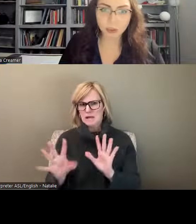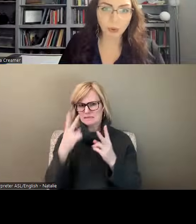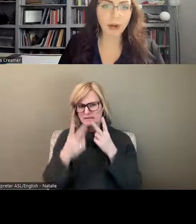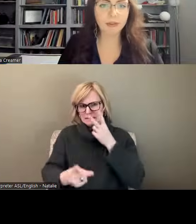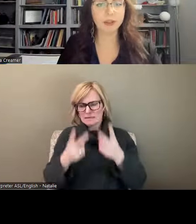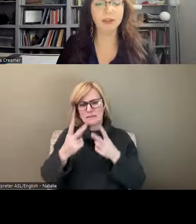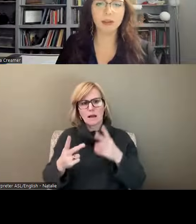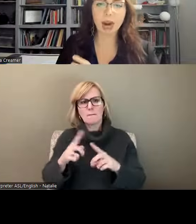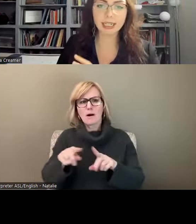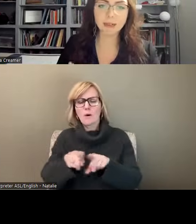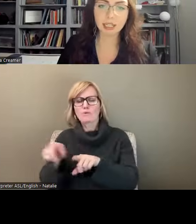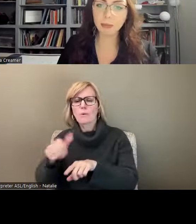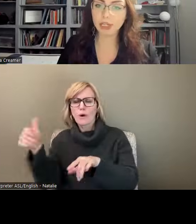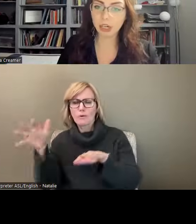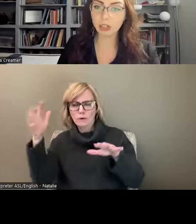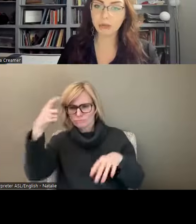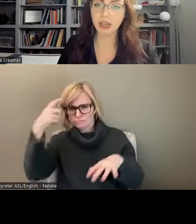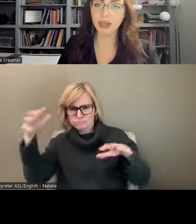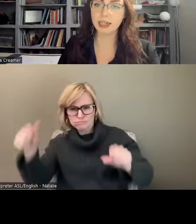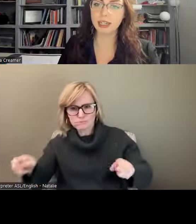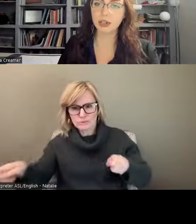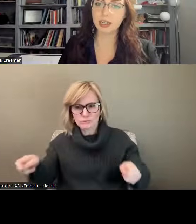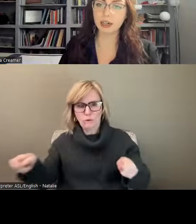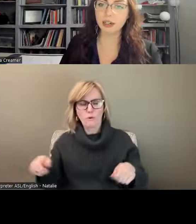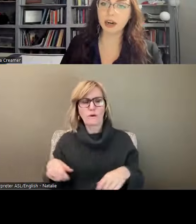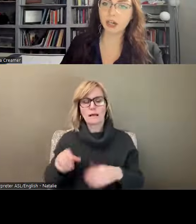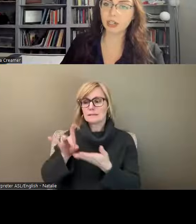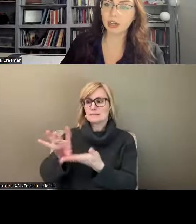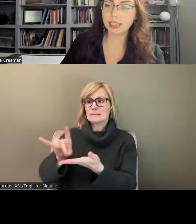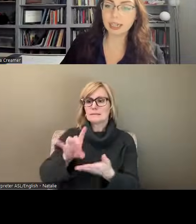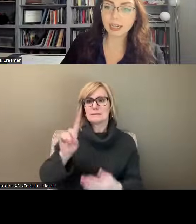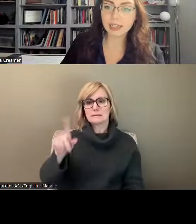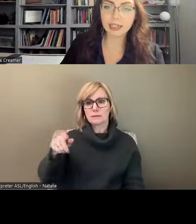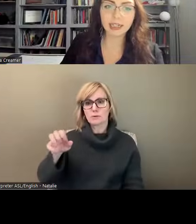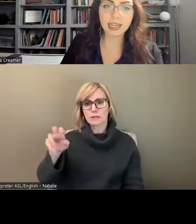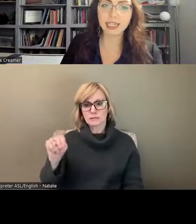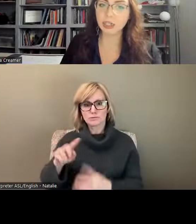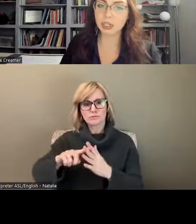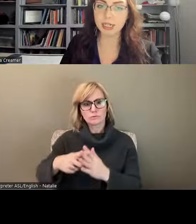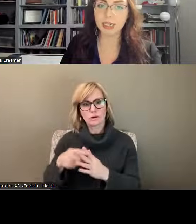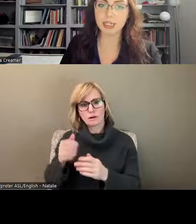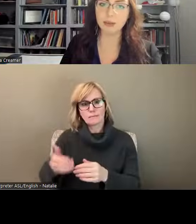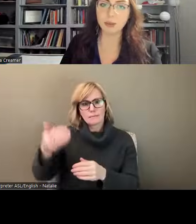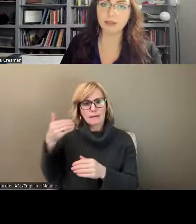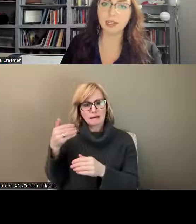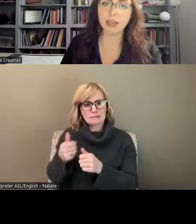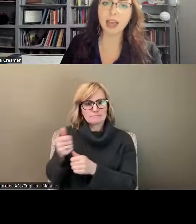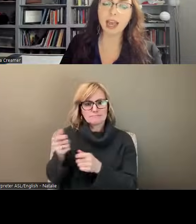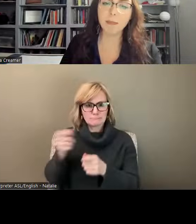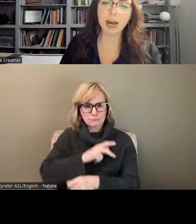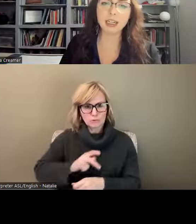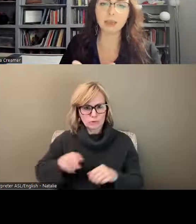methods of control, however. The practice of deportation, begun in Assyria under Ashur-dan II in the 10th century BCE, was one of